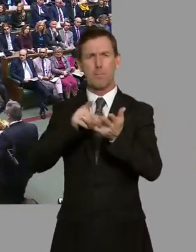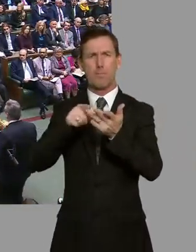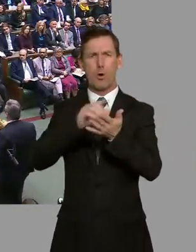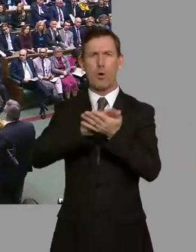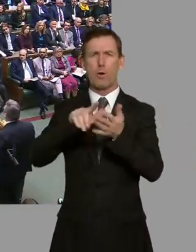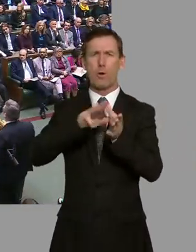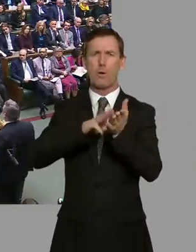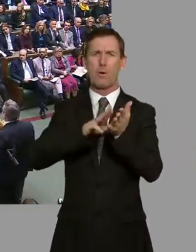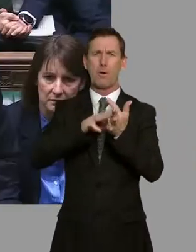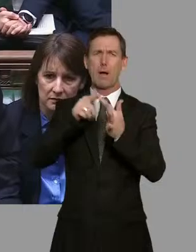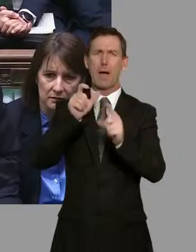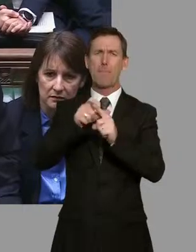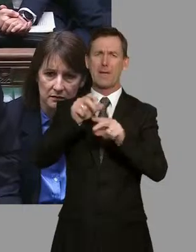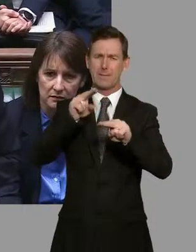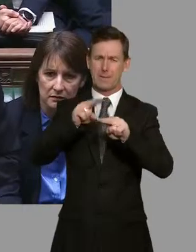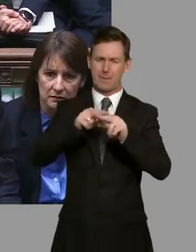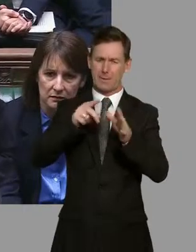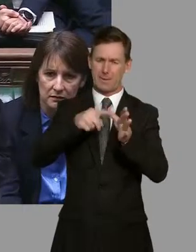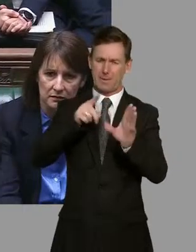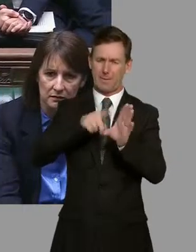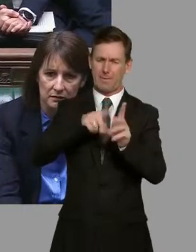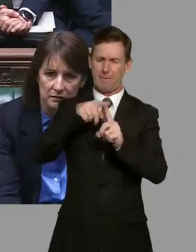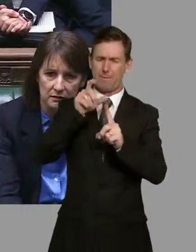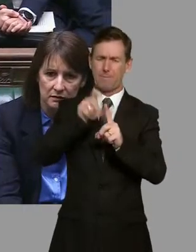Prime Minister. That case never crossed my desk.